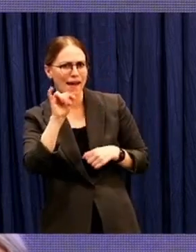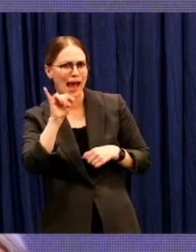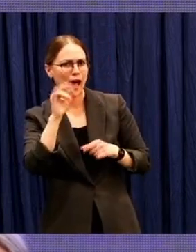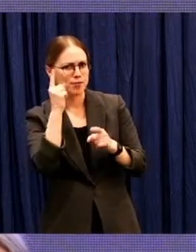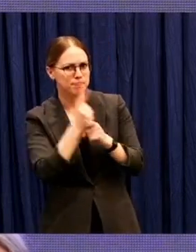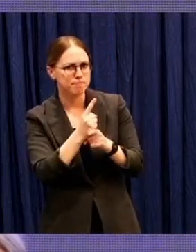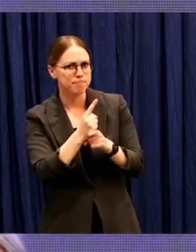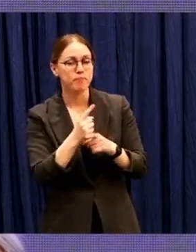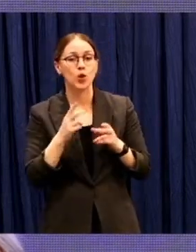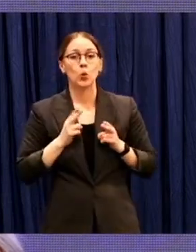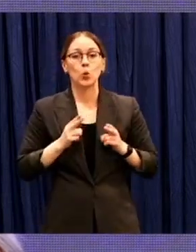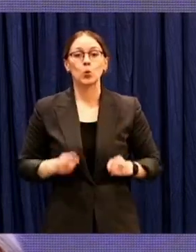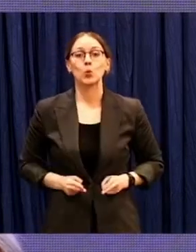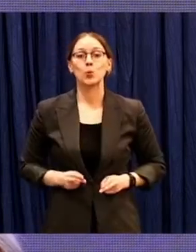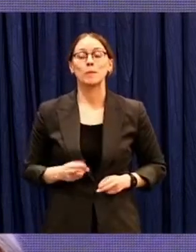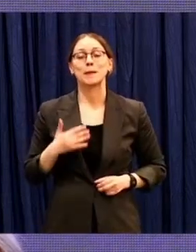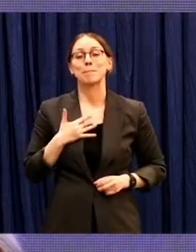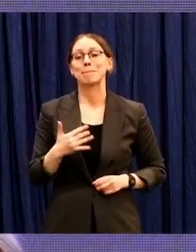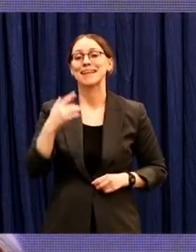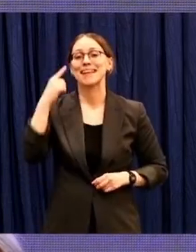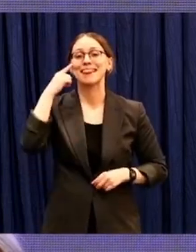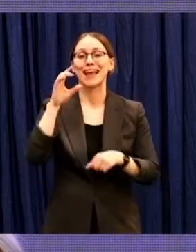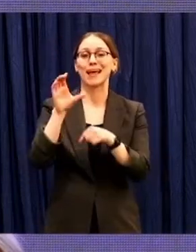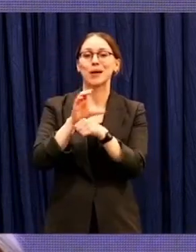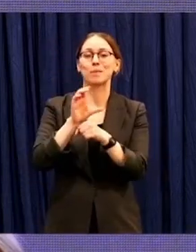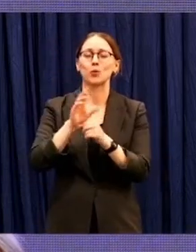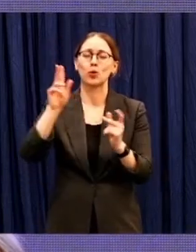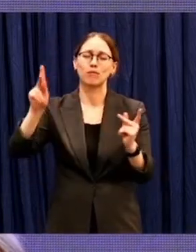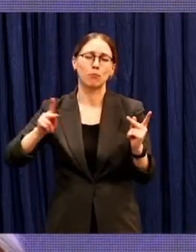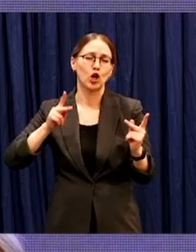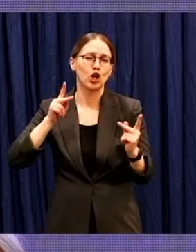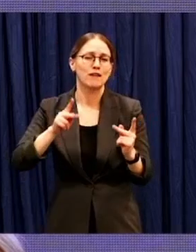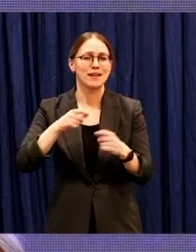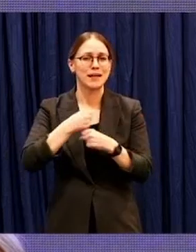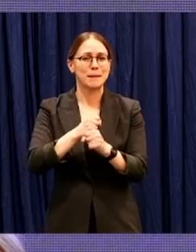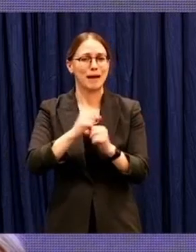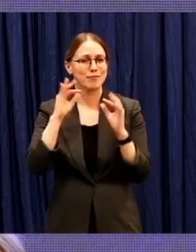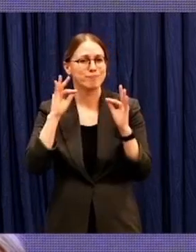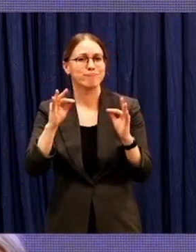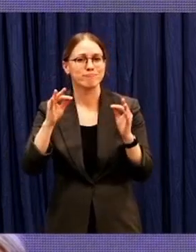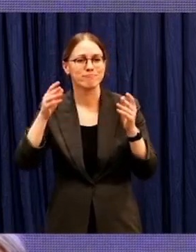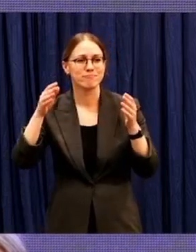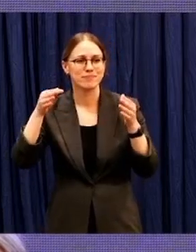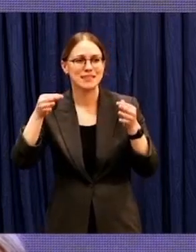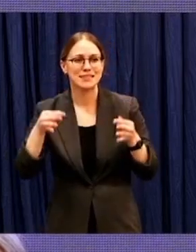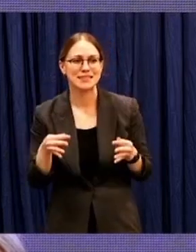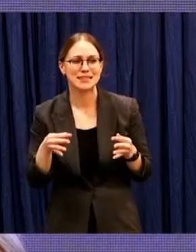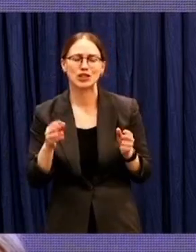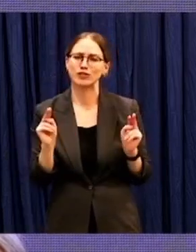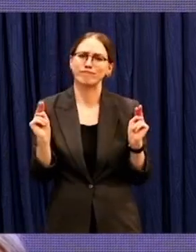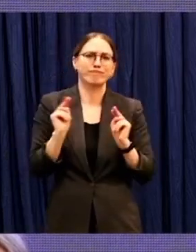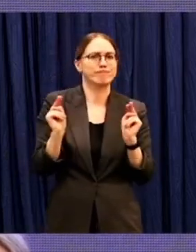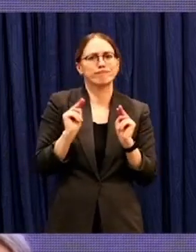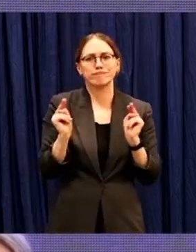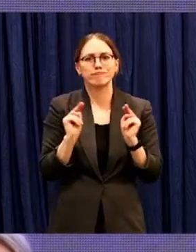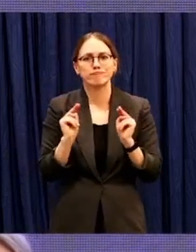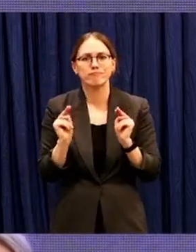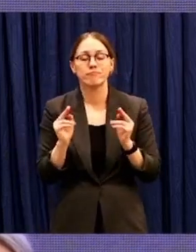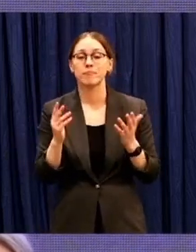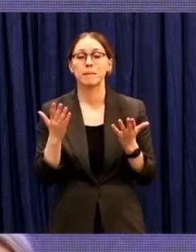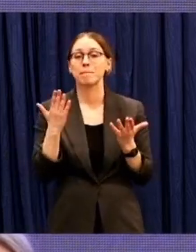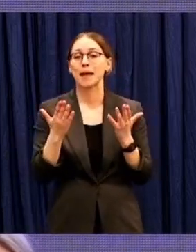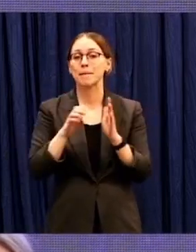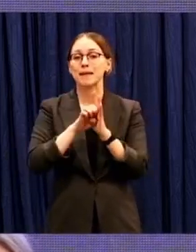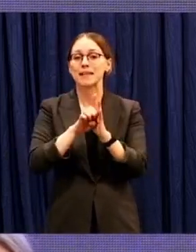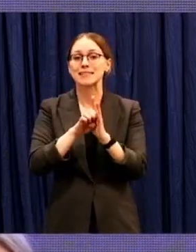the computer is an impartial decision maker, and so if the computer says, put this person in category A and this person in